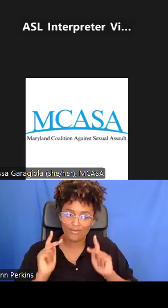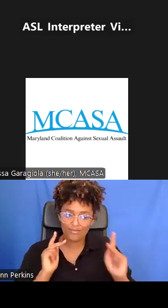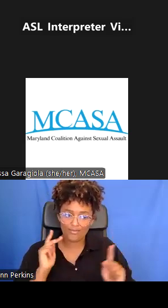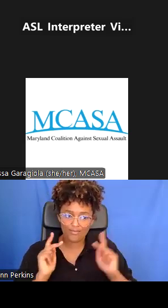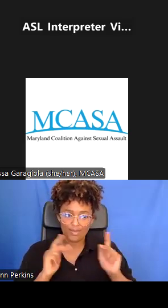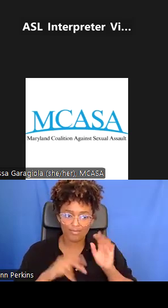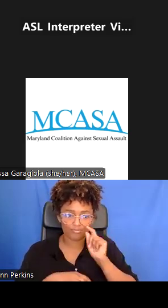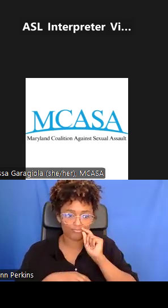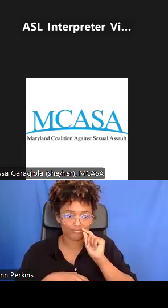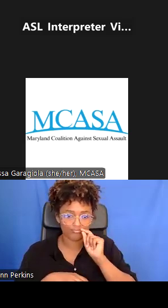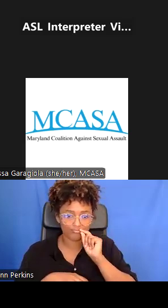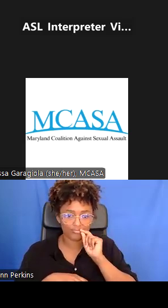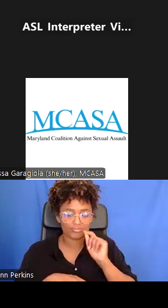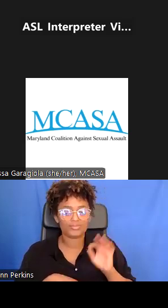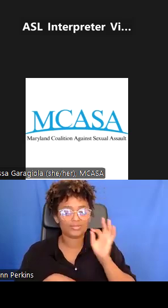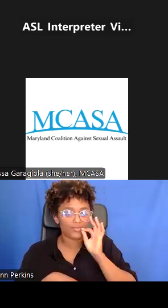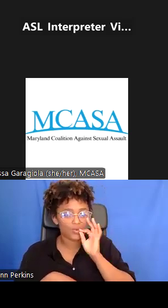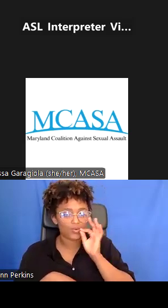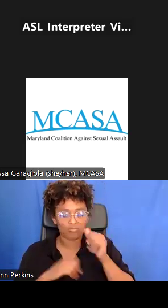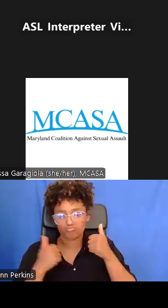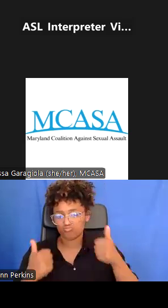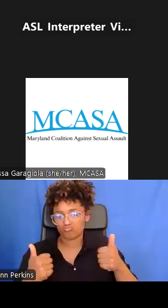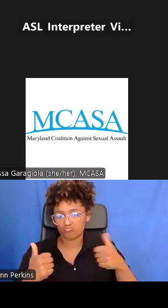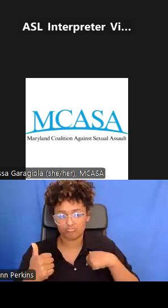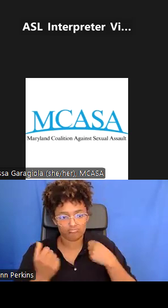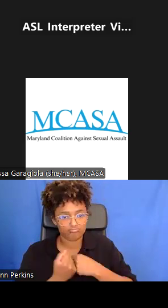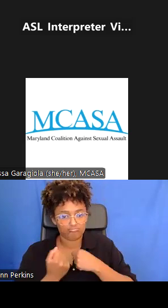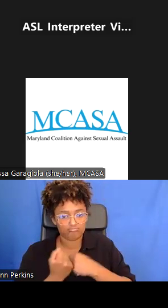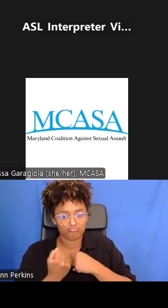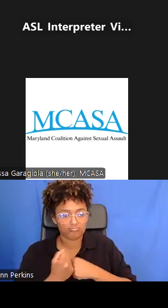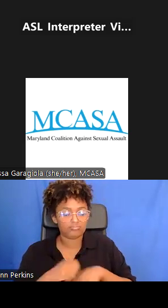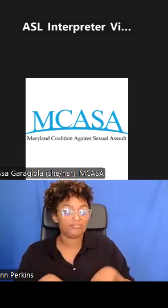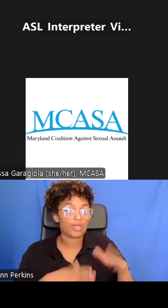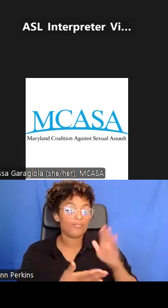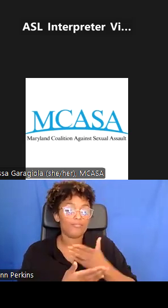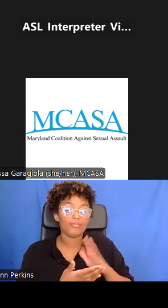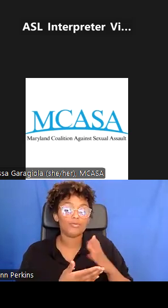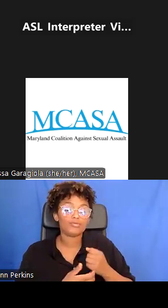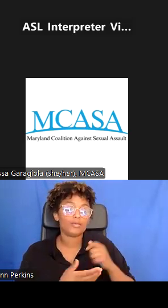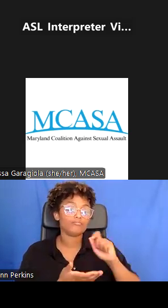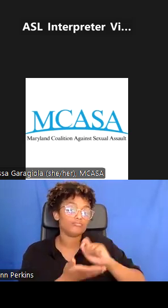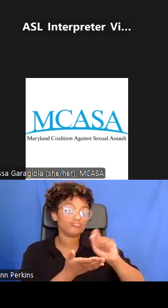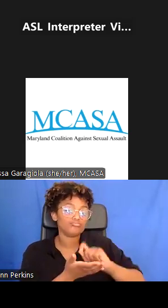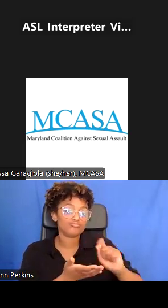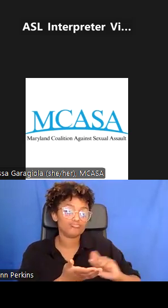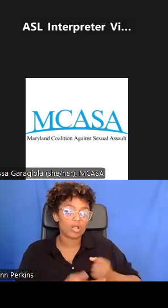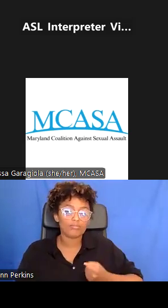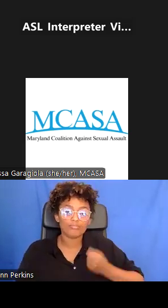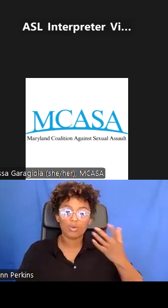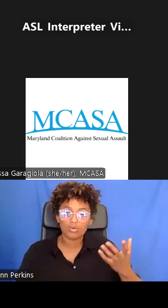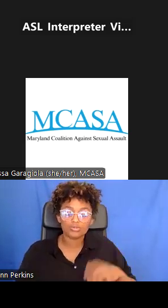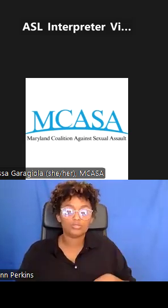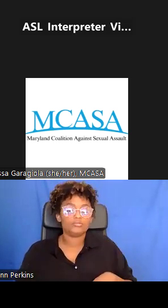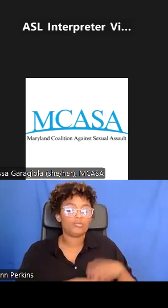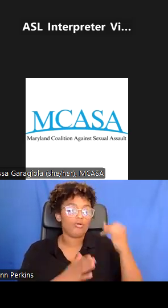self-soothing. I'm here for it. Good, great. Music, writing poetry, watercolors, art, all of those things